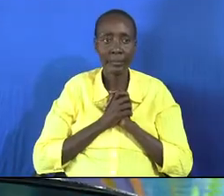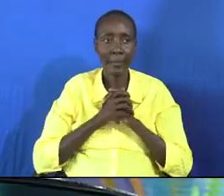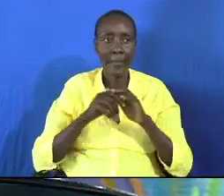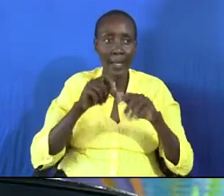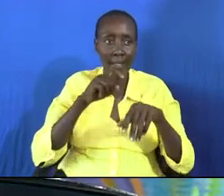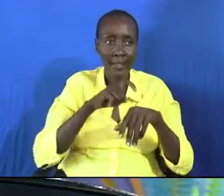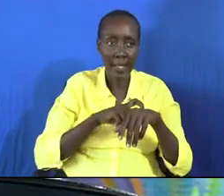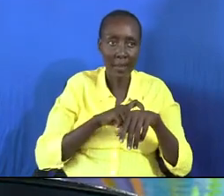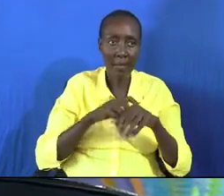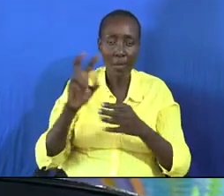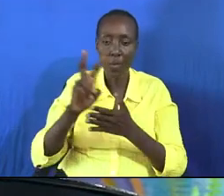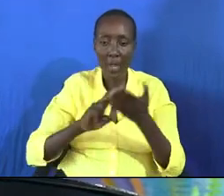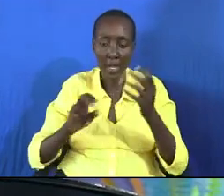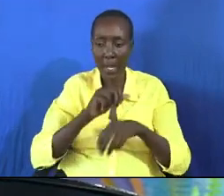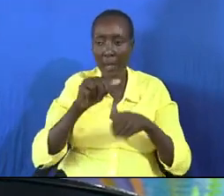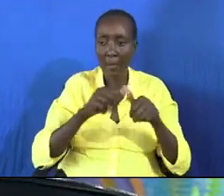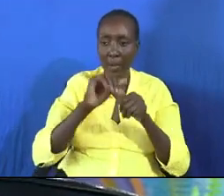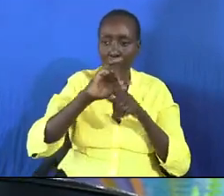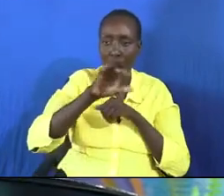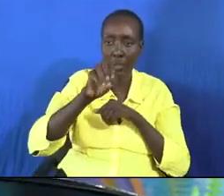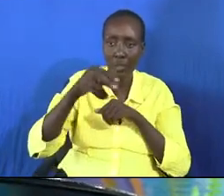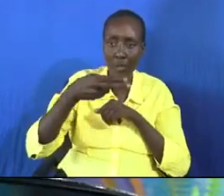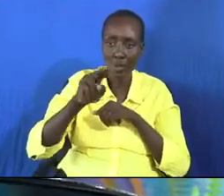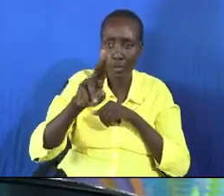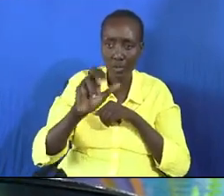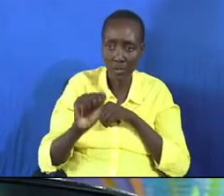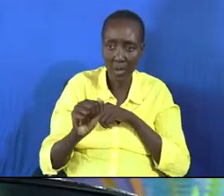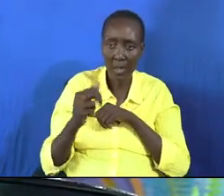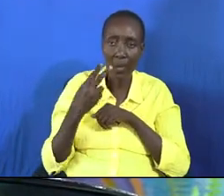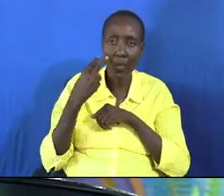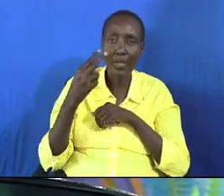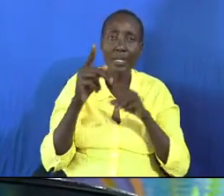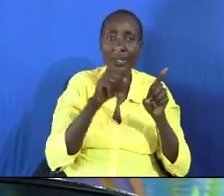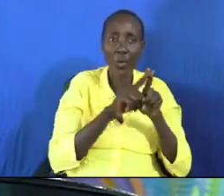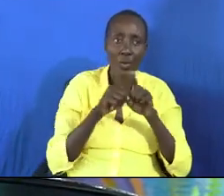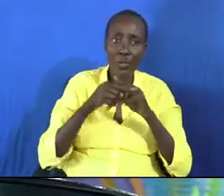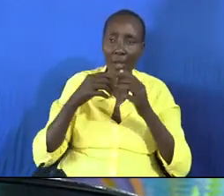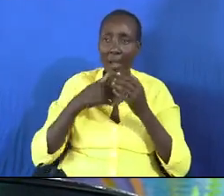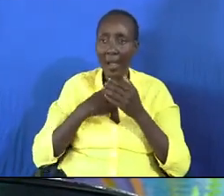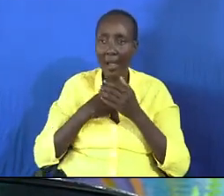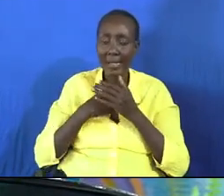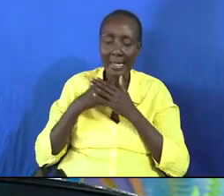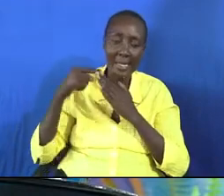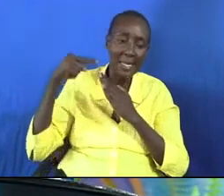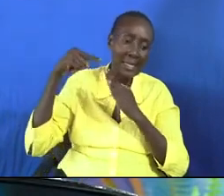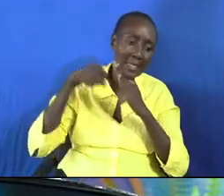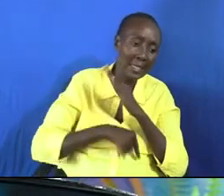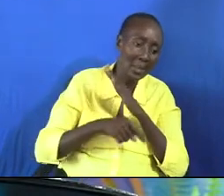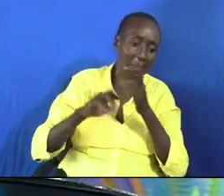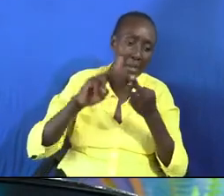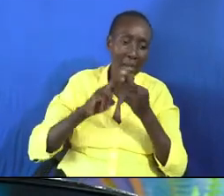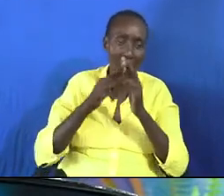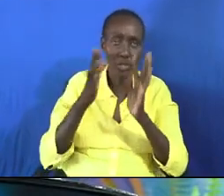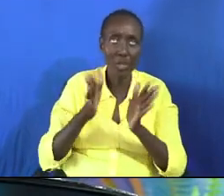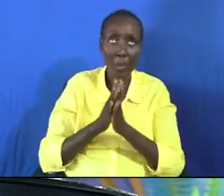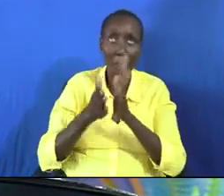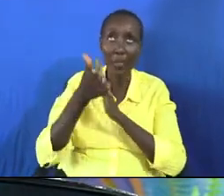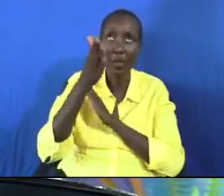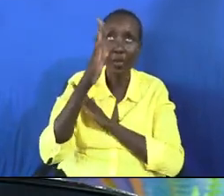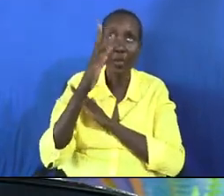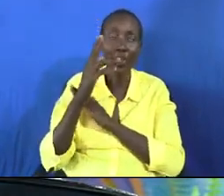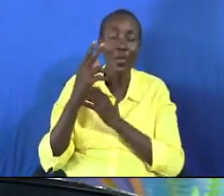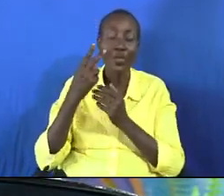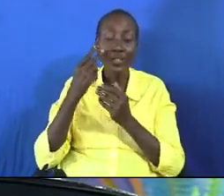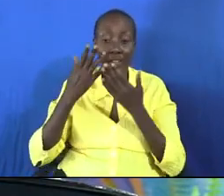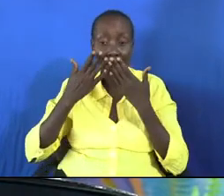When we look at Joshua, we see he also had a very deep relationship with God. We have